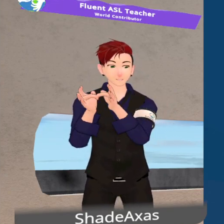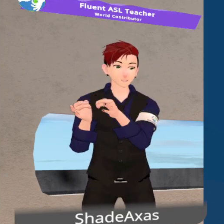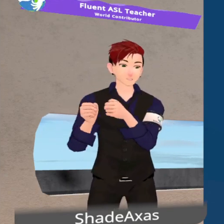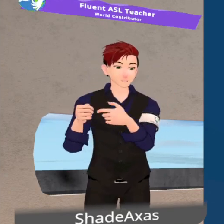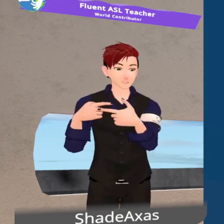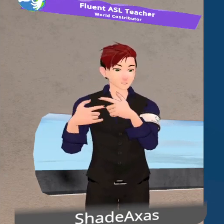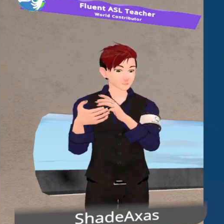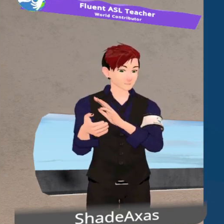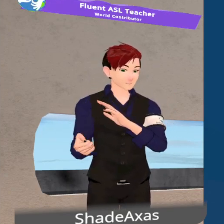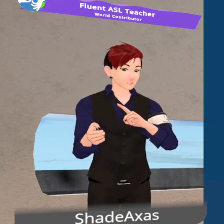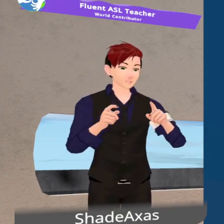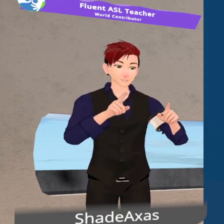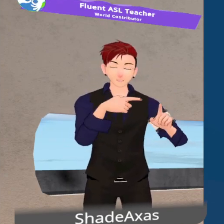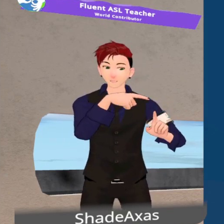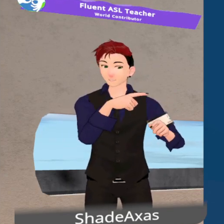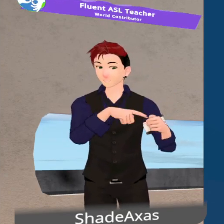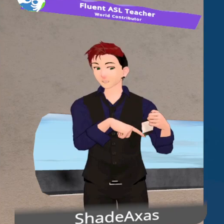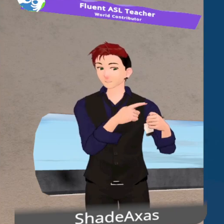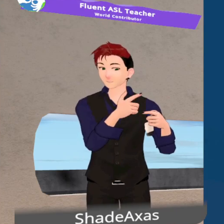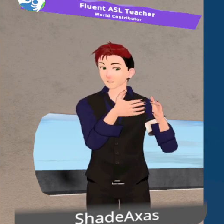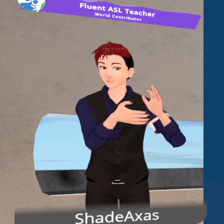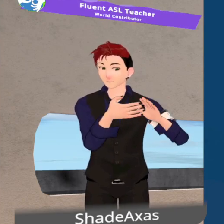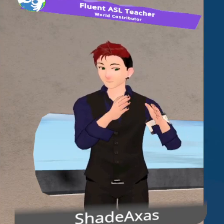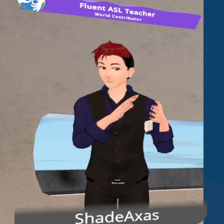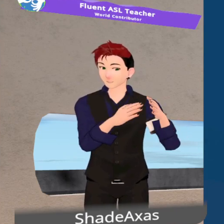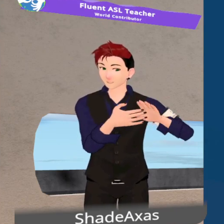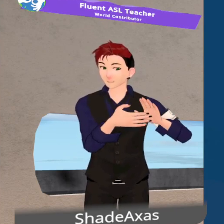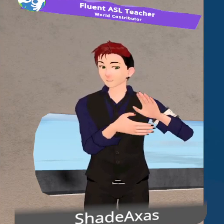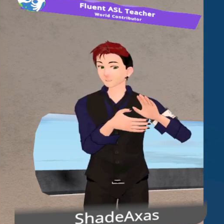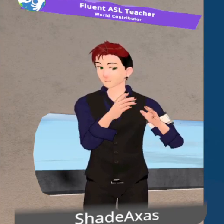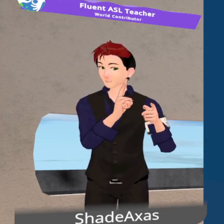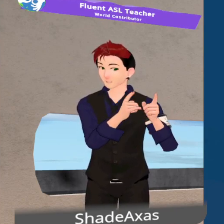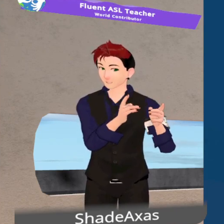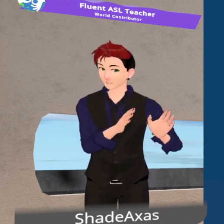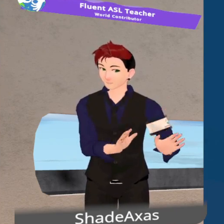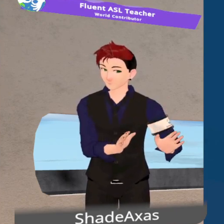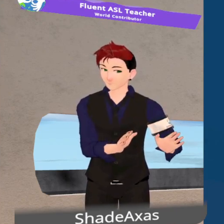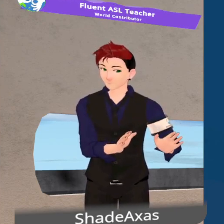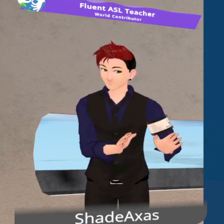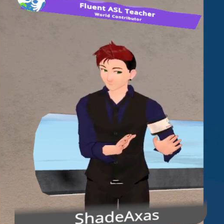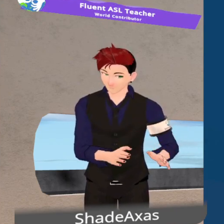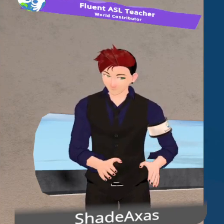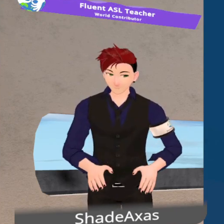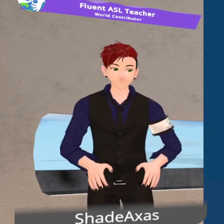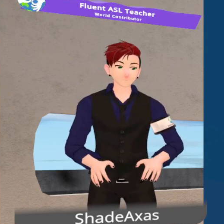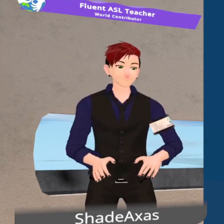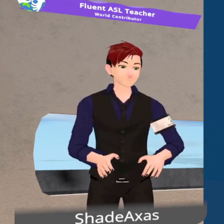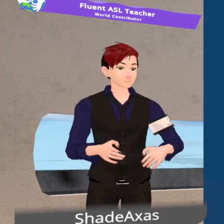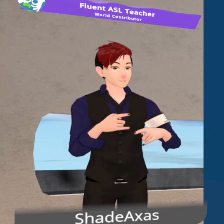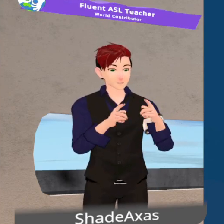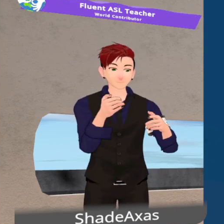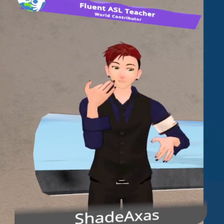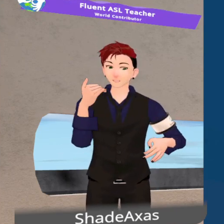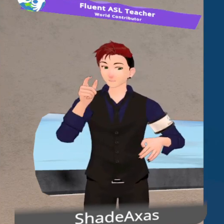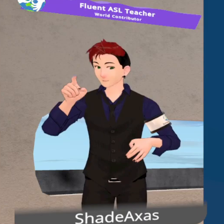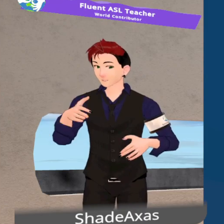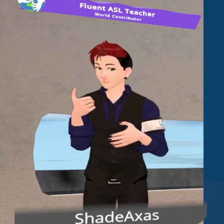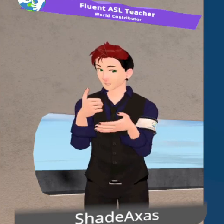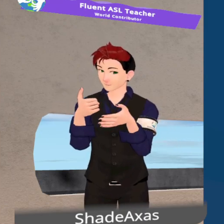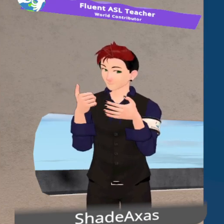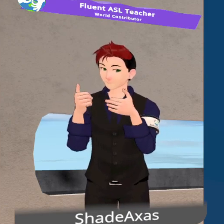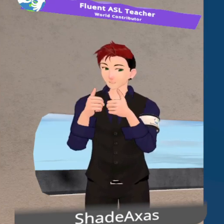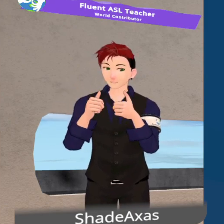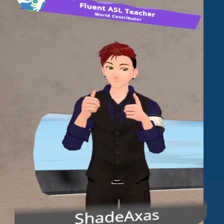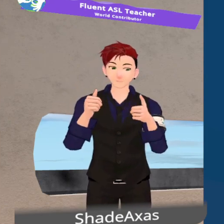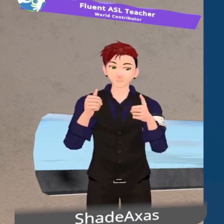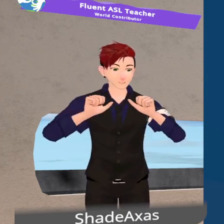why it doesn't correlate with sign skill. It's just about running the community and running the Discord. So, but if you